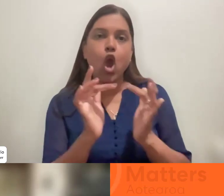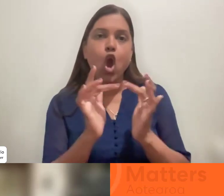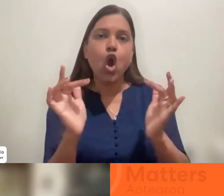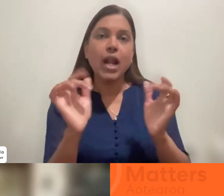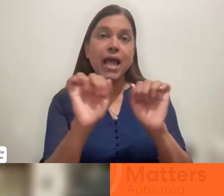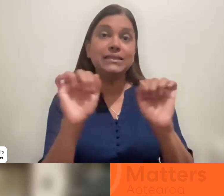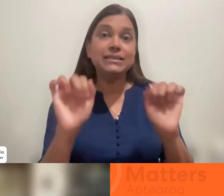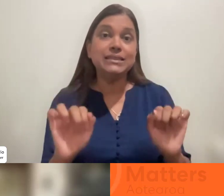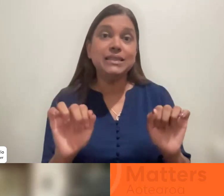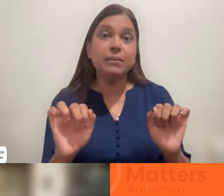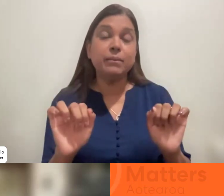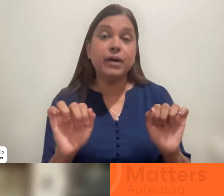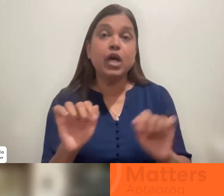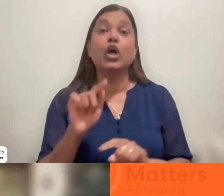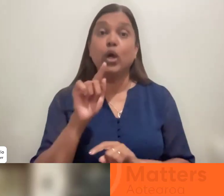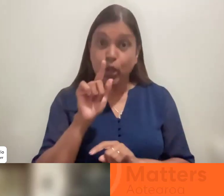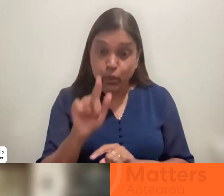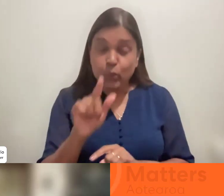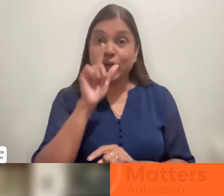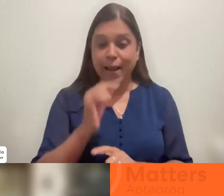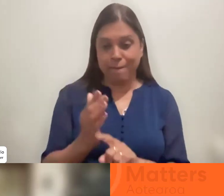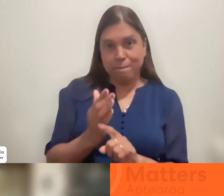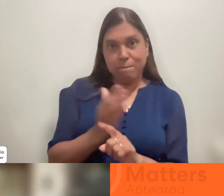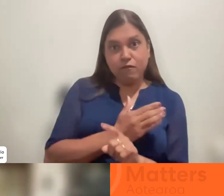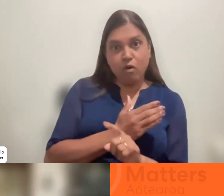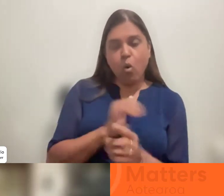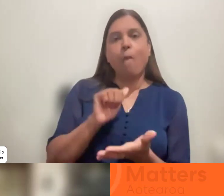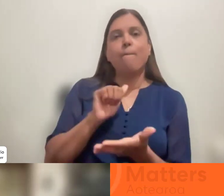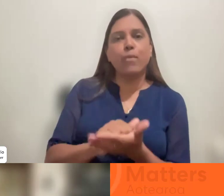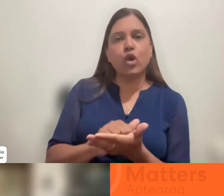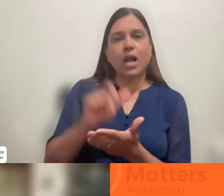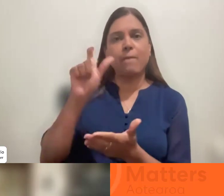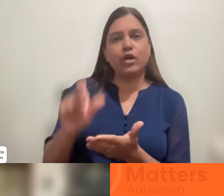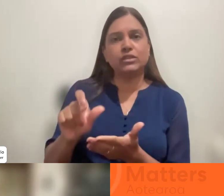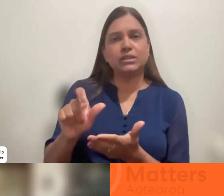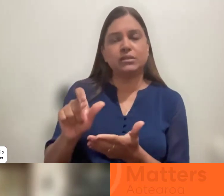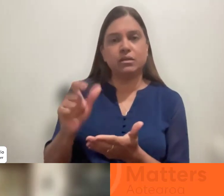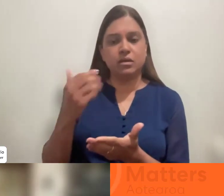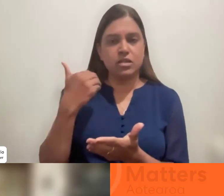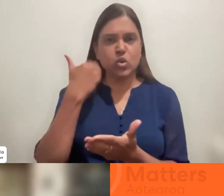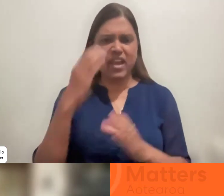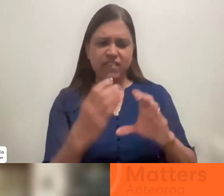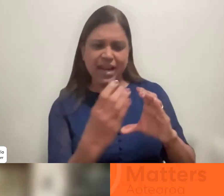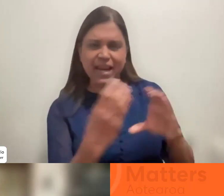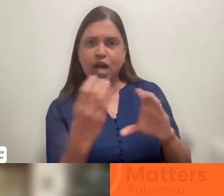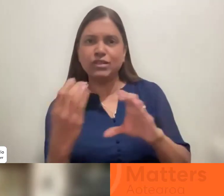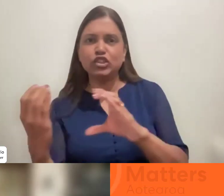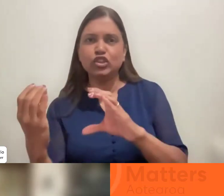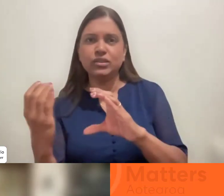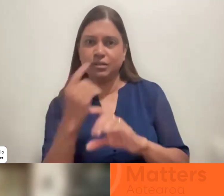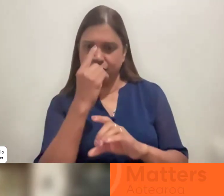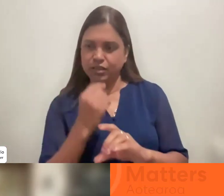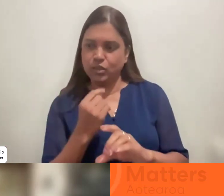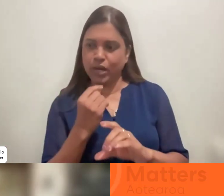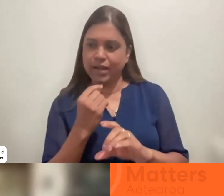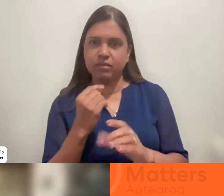you can book a person that'll meet you at every train carriage, every place that you go, and call ahead and get someone to meet you at the next station and